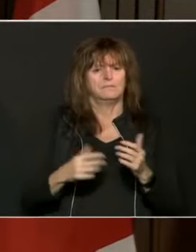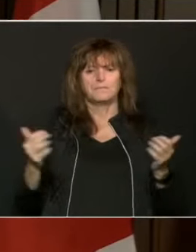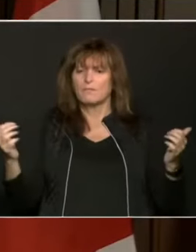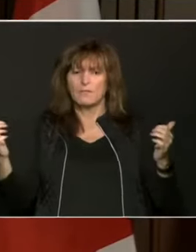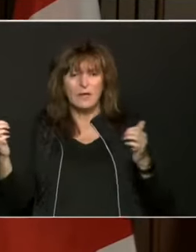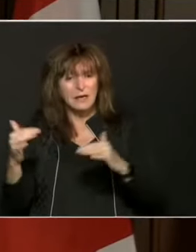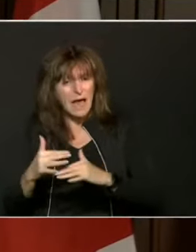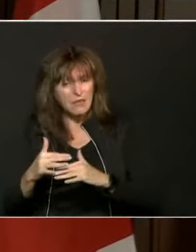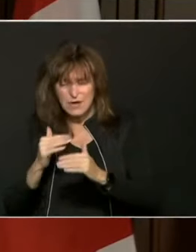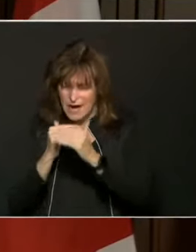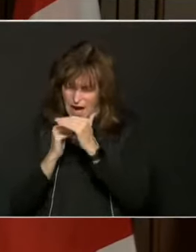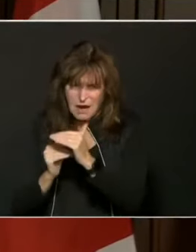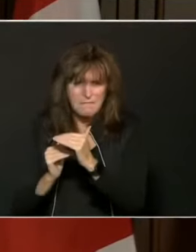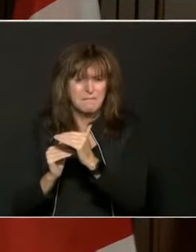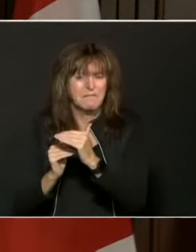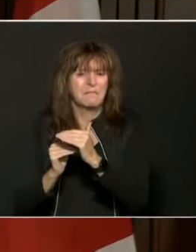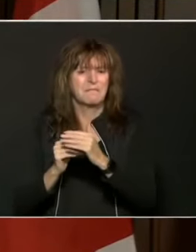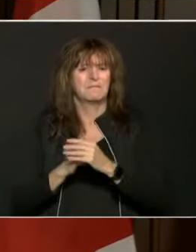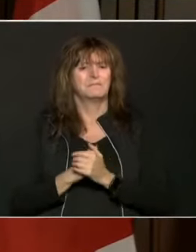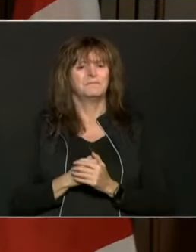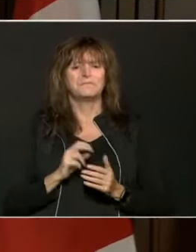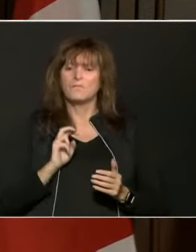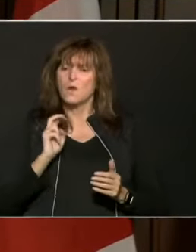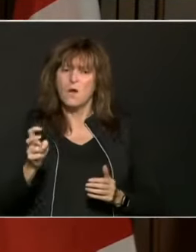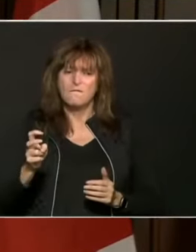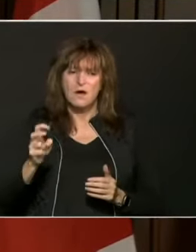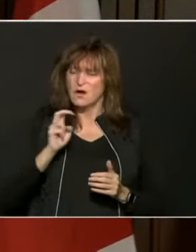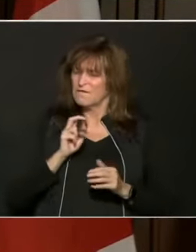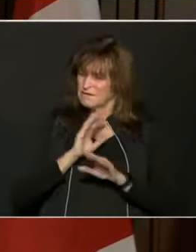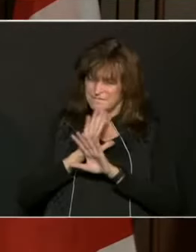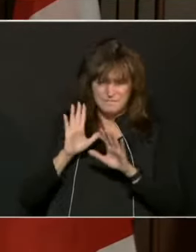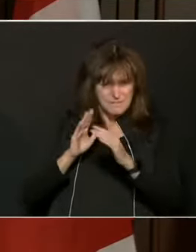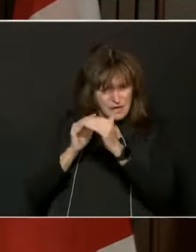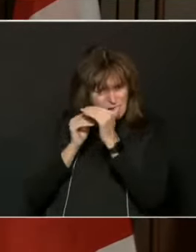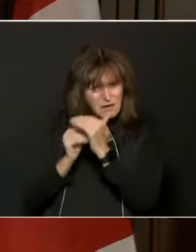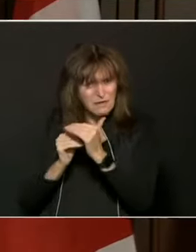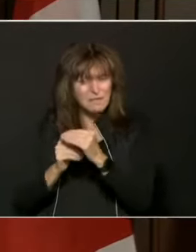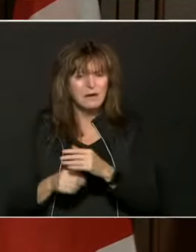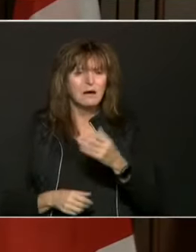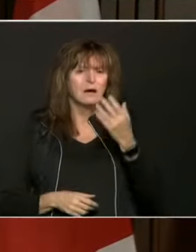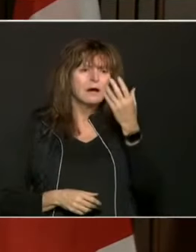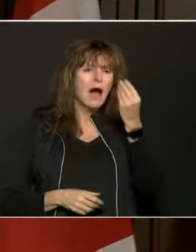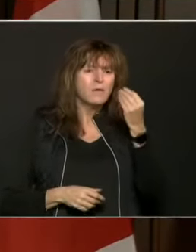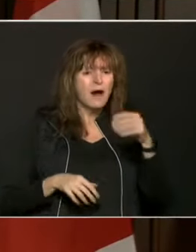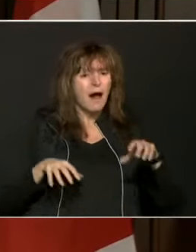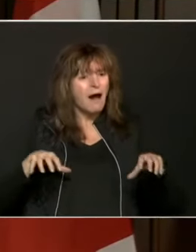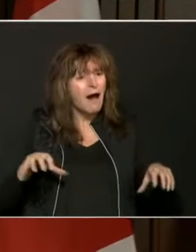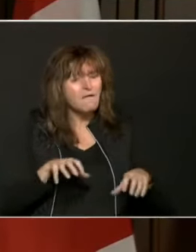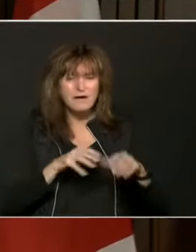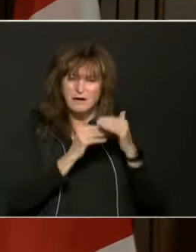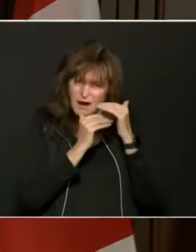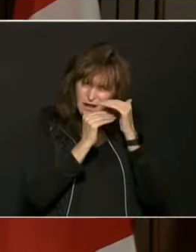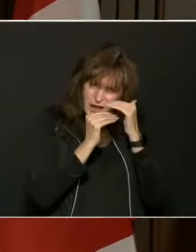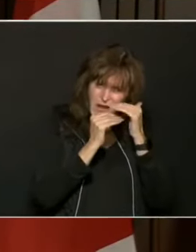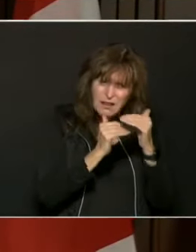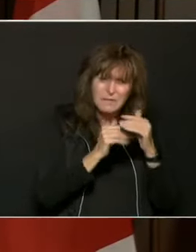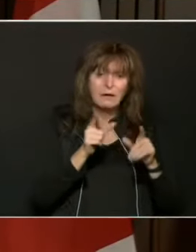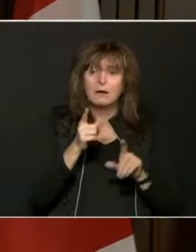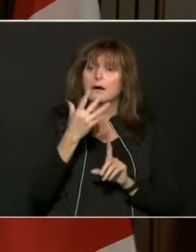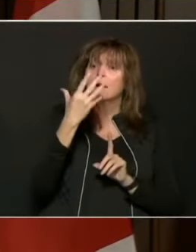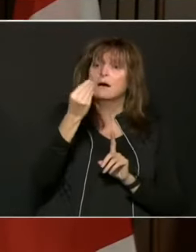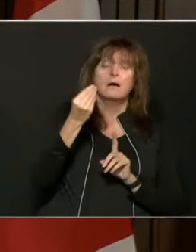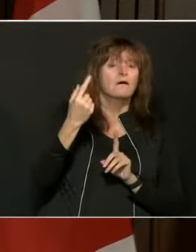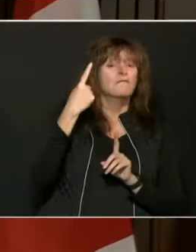others with households in some cases, limiting the amount of activity outside and going for essential functions only. And as I said, it